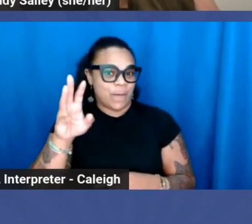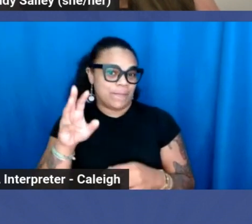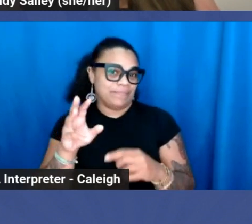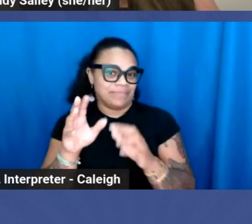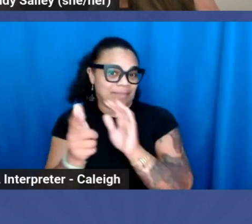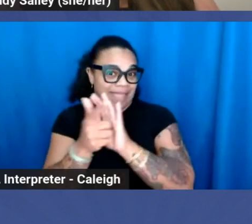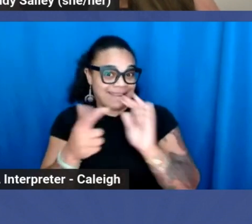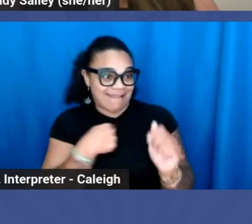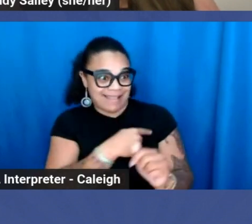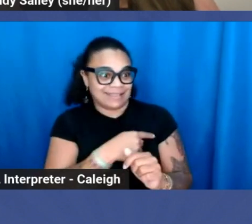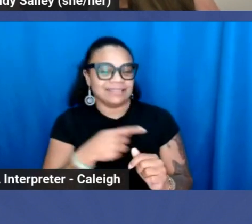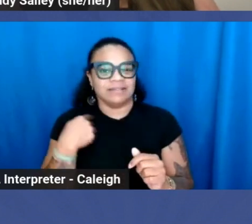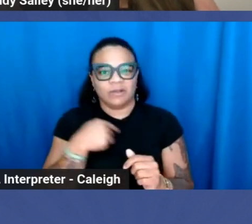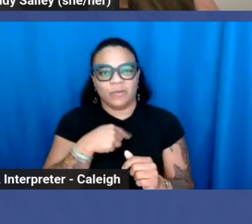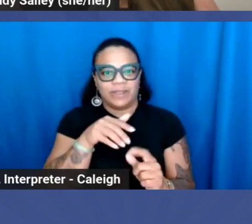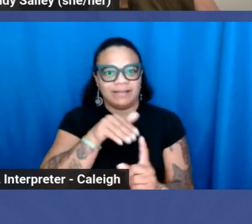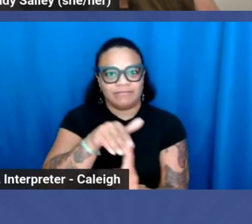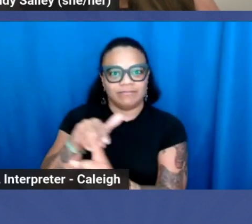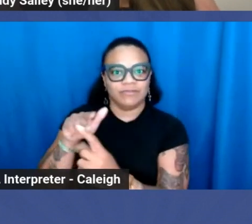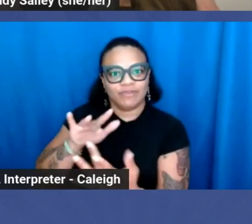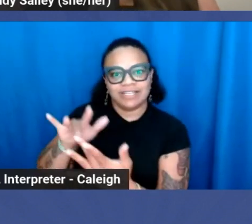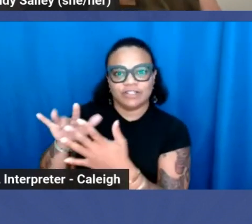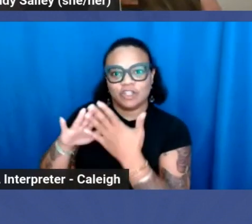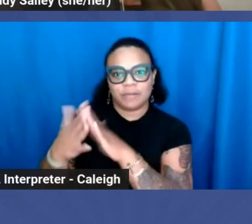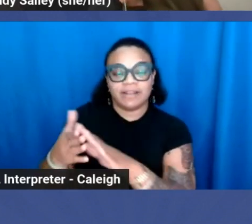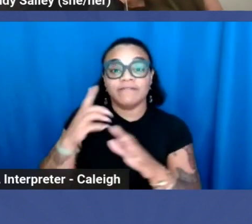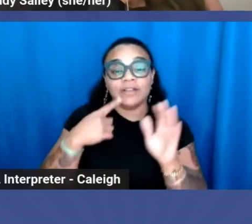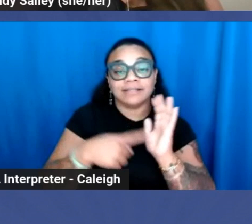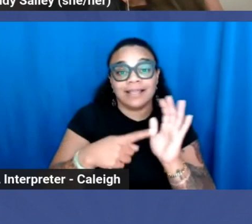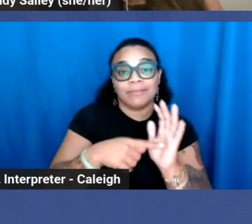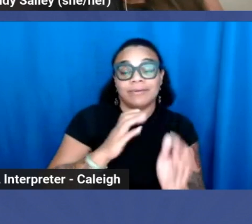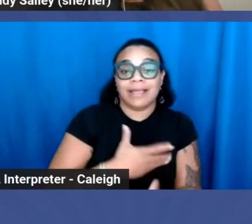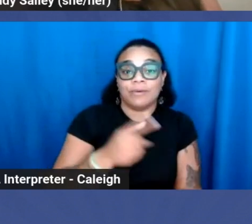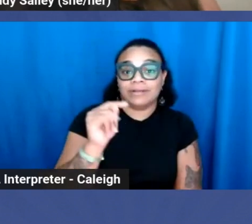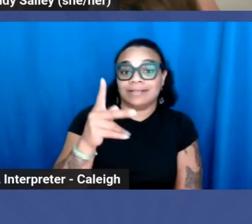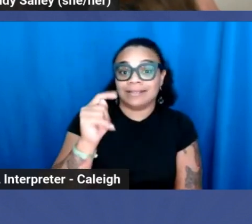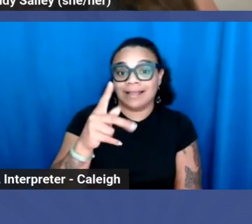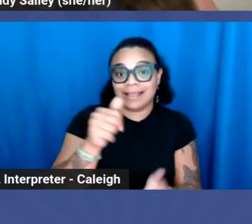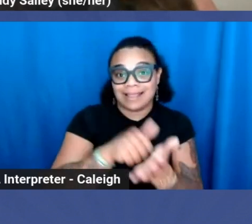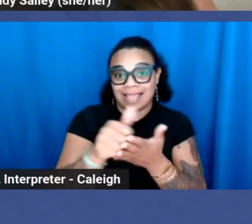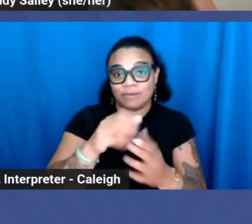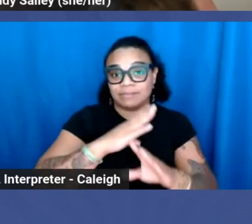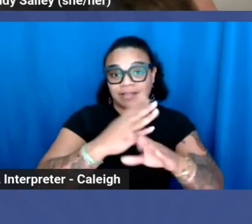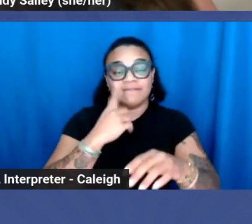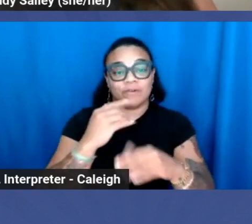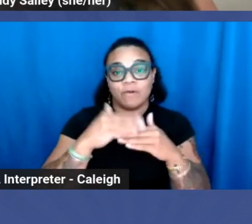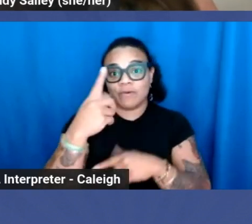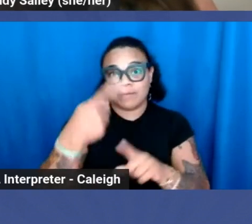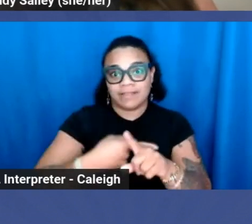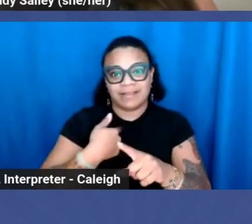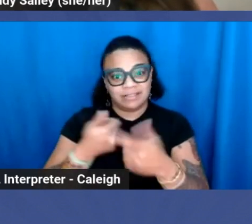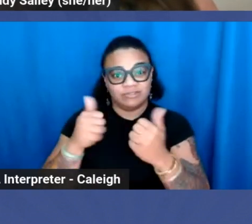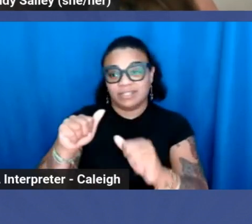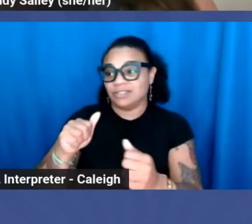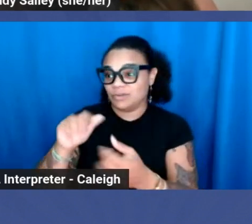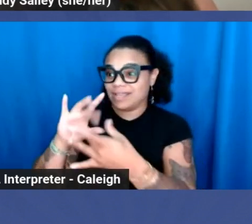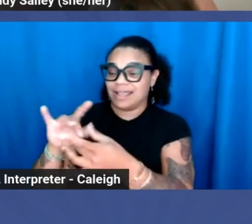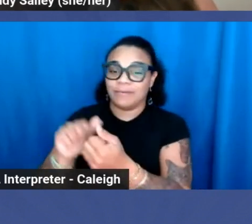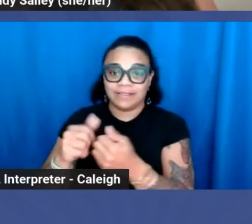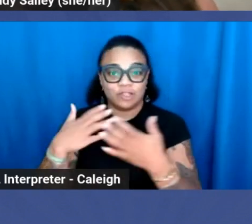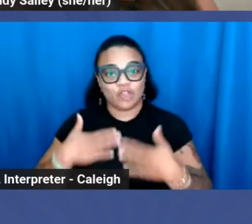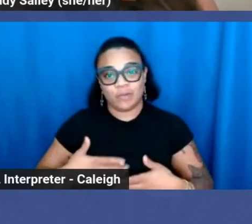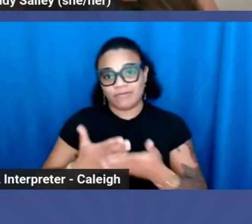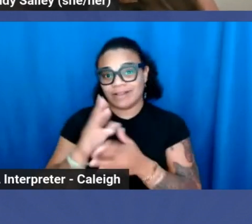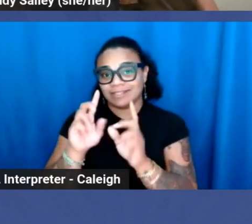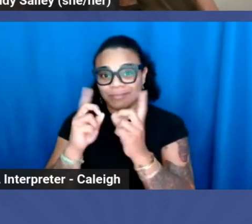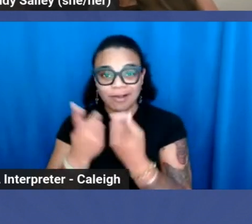them, for example, when our TikTok account was taken down for more than a month, I tried to connect with the human rights department and multiple people at TikTok, and nothing